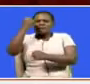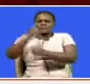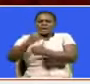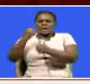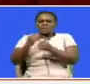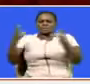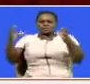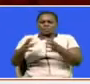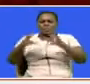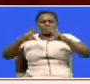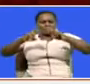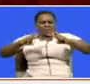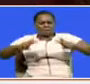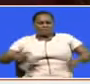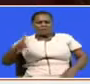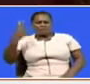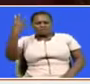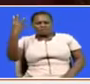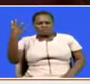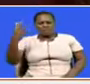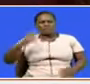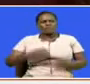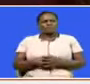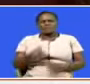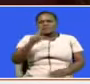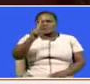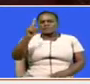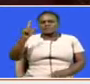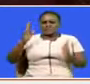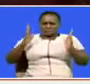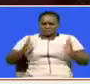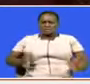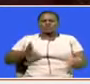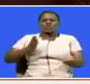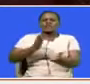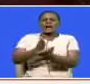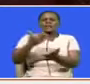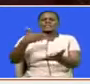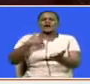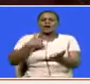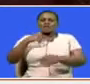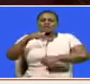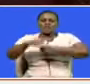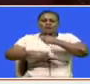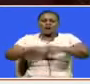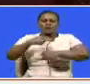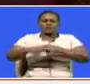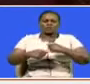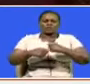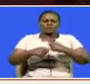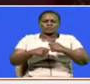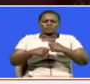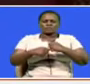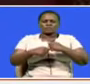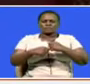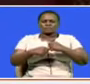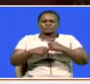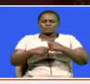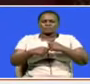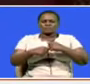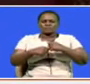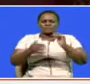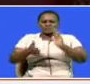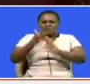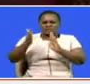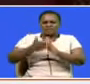la kuwachunguza wanne hao. Every person has the right to administrative action which is expeditious,